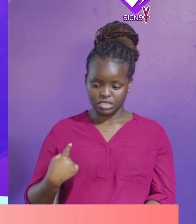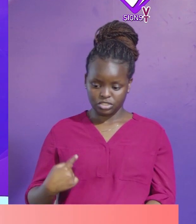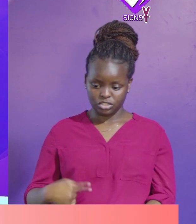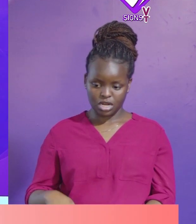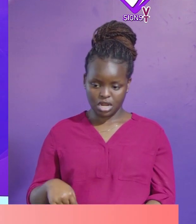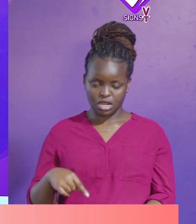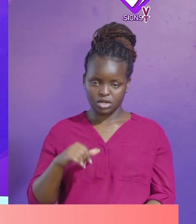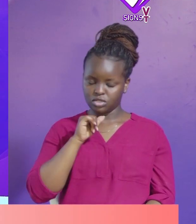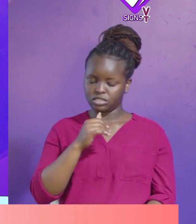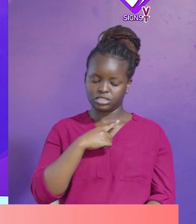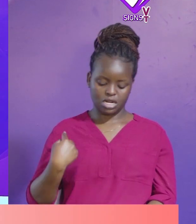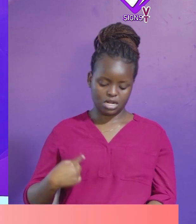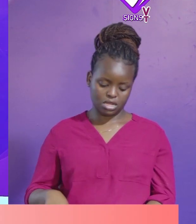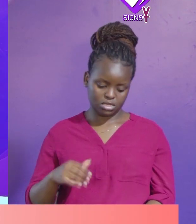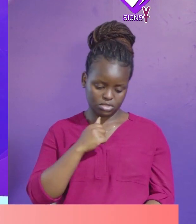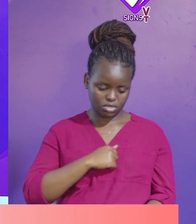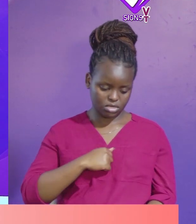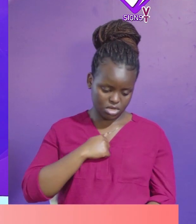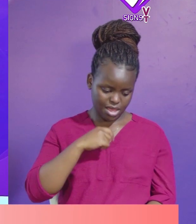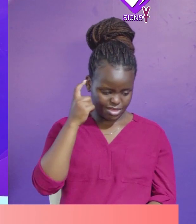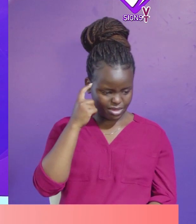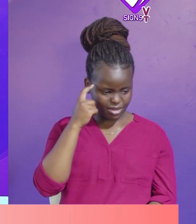China, I think